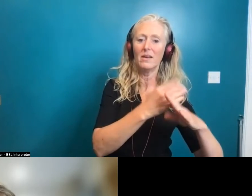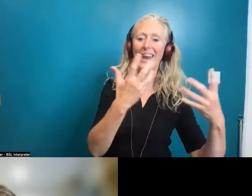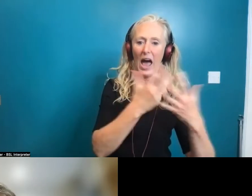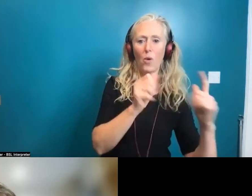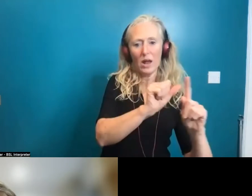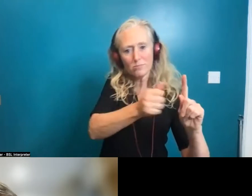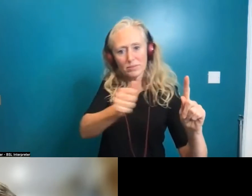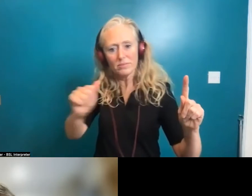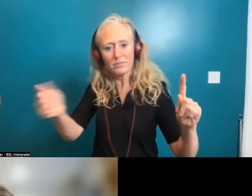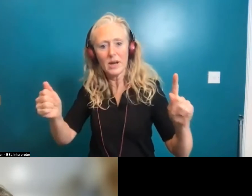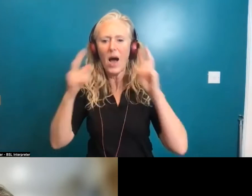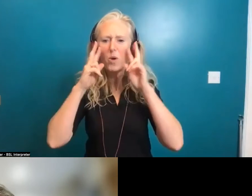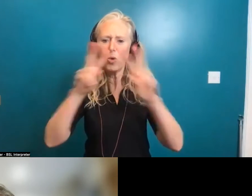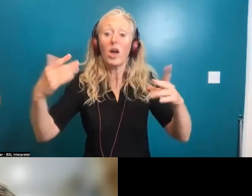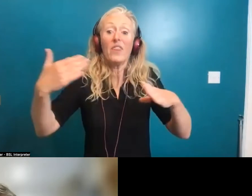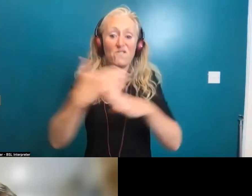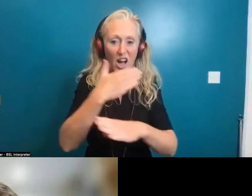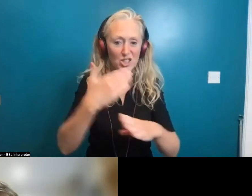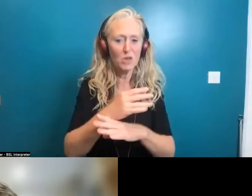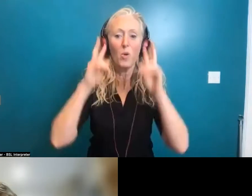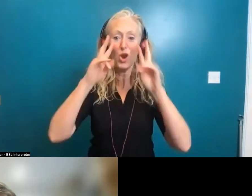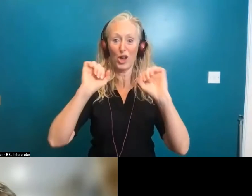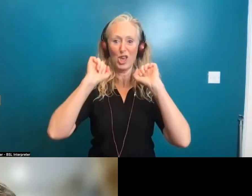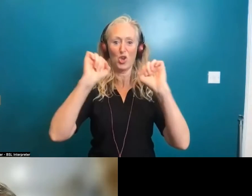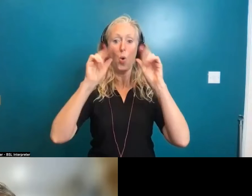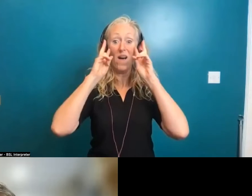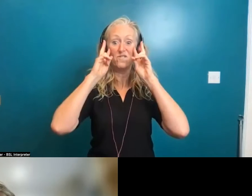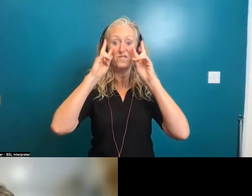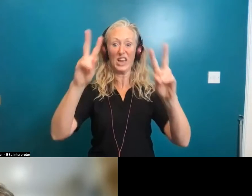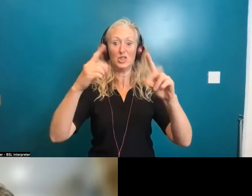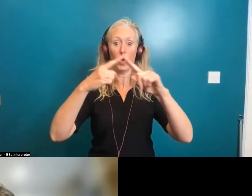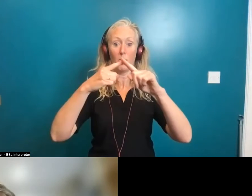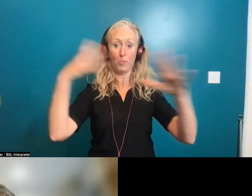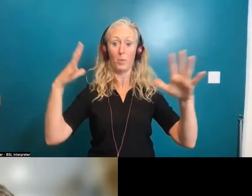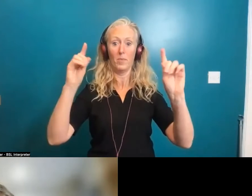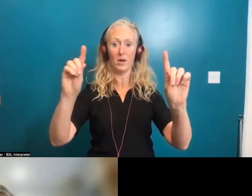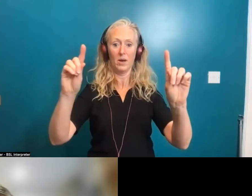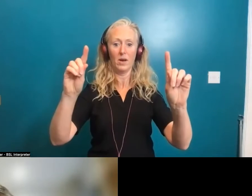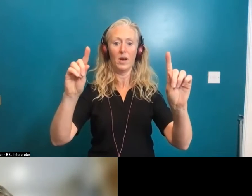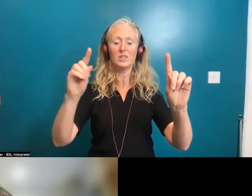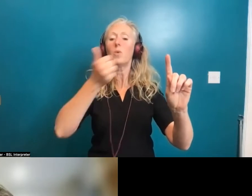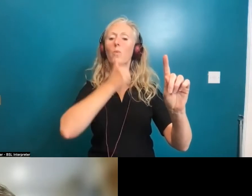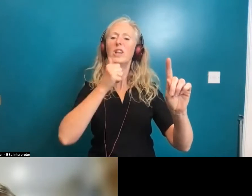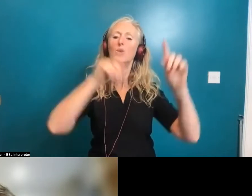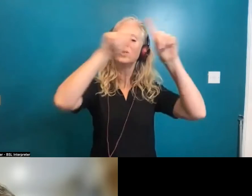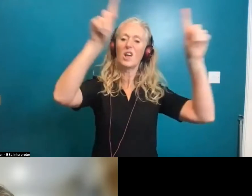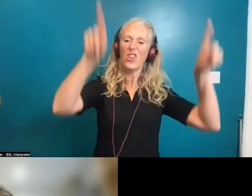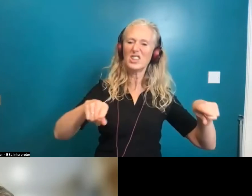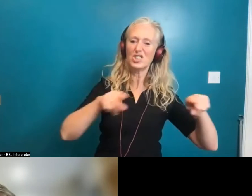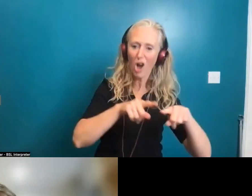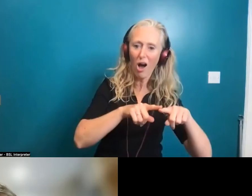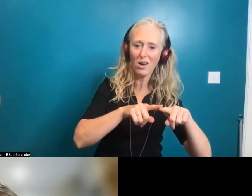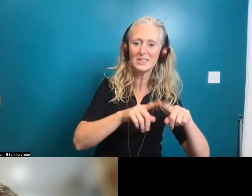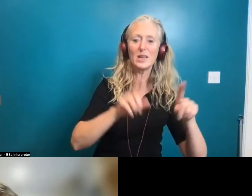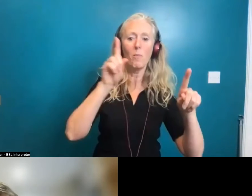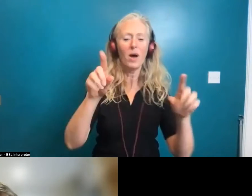example, look at the sharpness of your vision, which is essentially reading down an optician's chart. But there's other ways of looking at vision as well. So, for